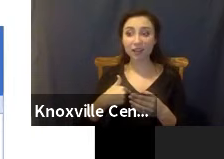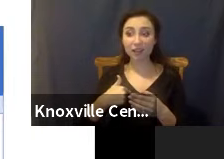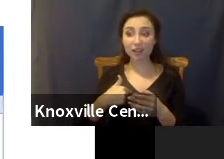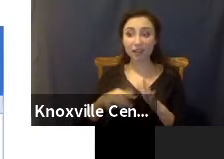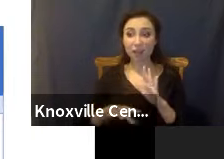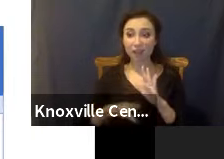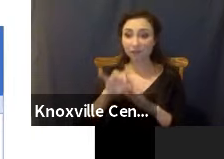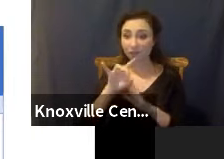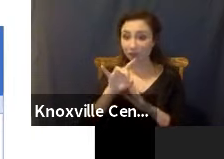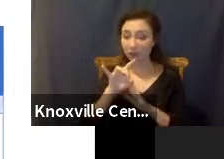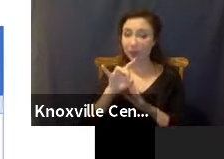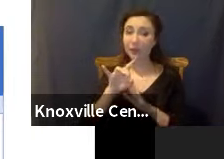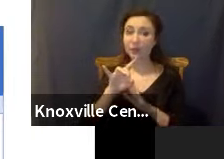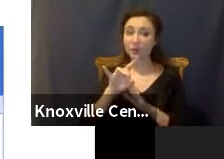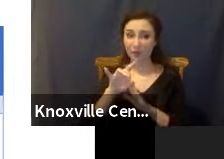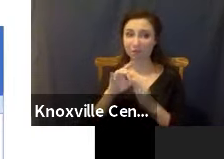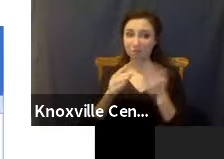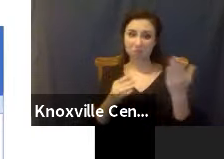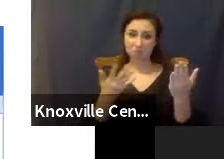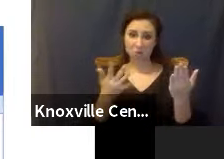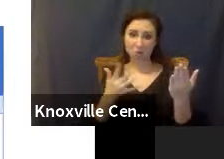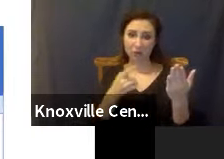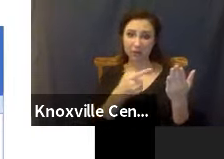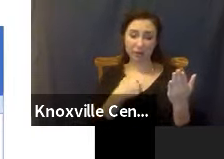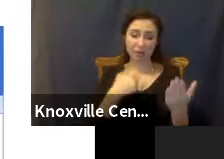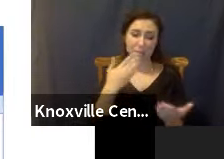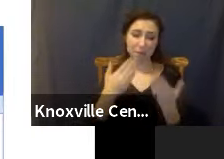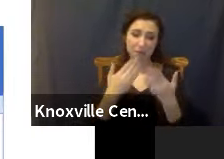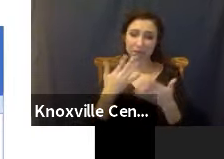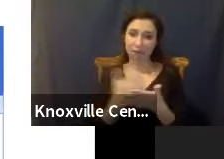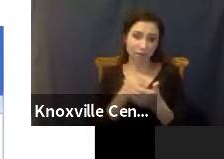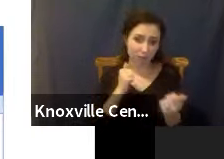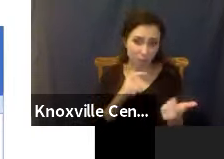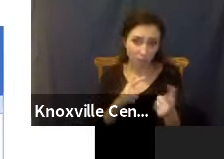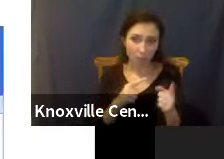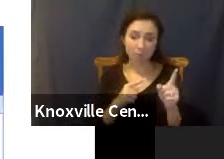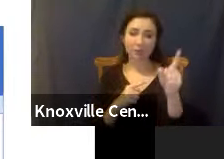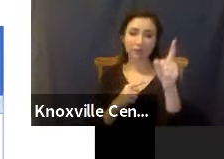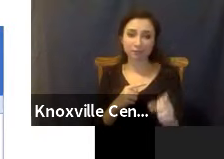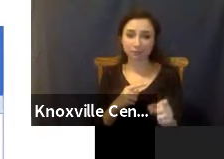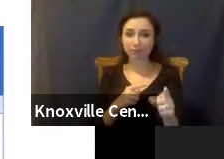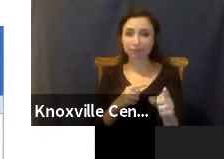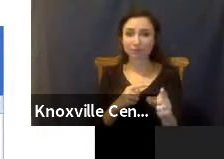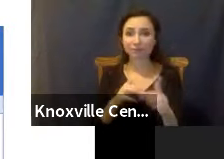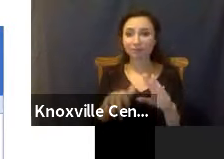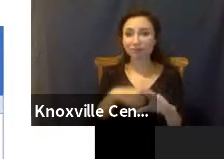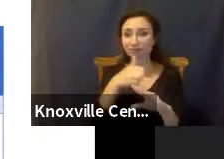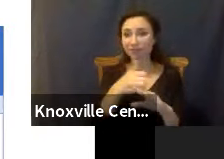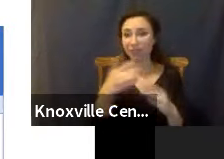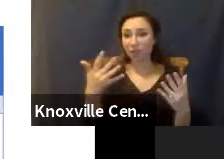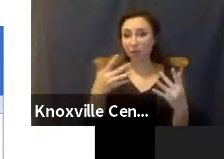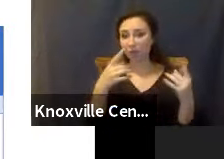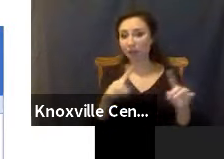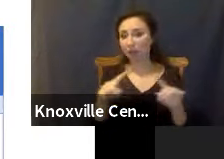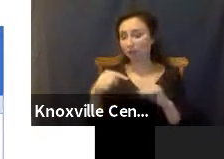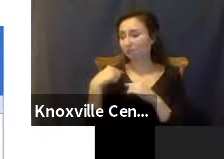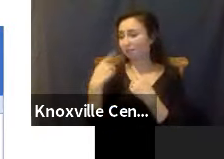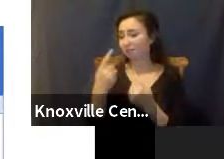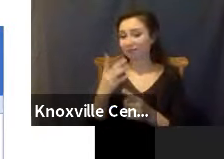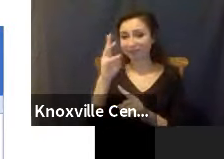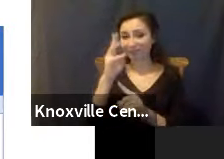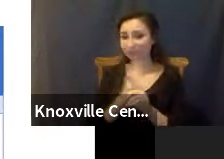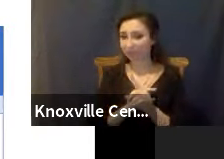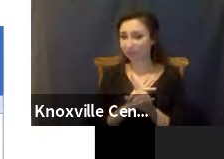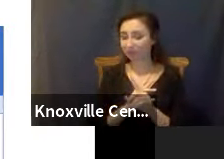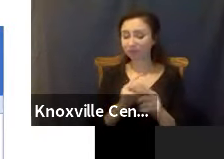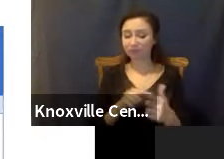found are on here. I may not have hit all of them. And this is just based on what's happened in the last 6 months. The